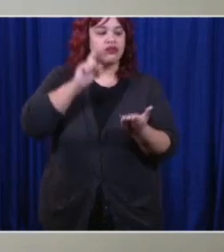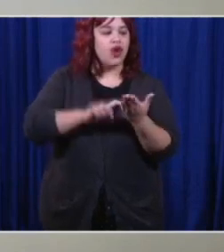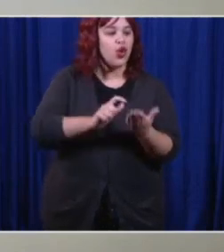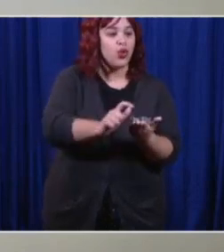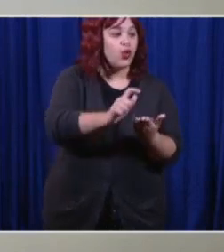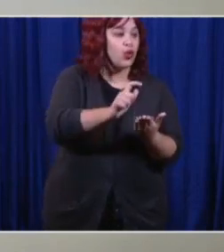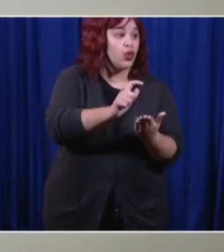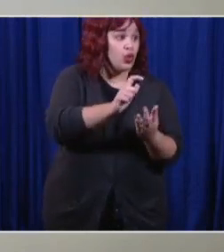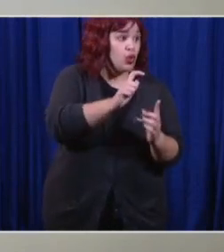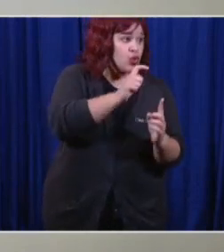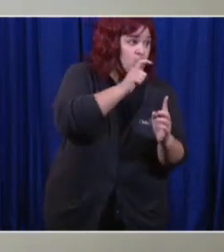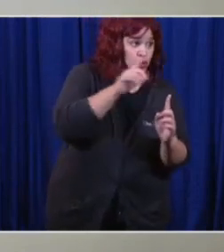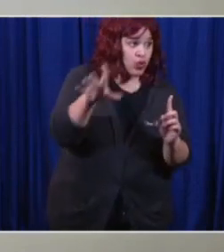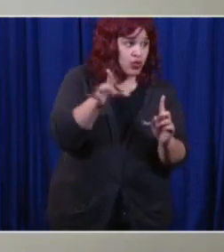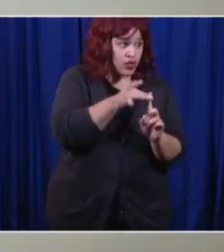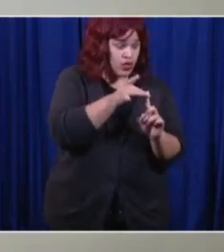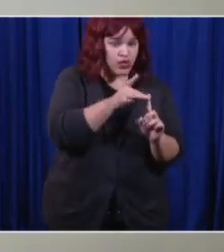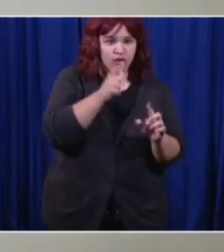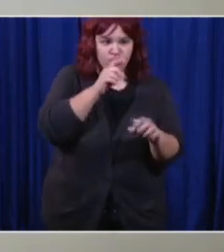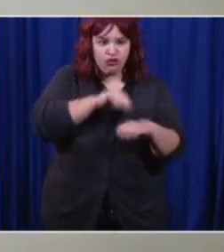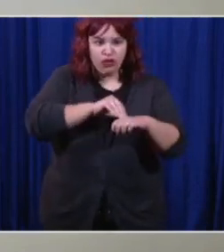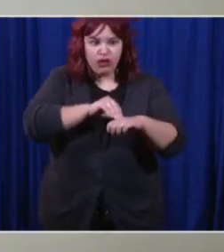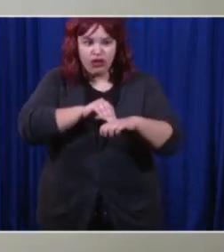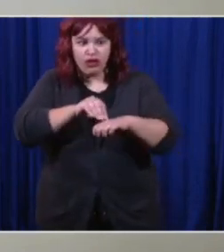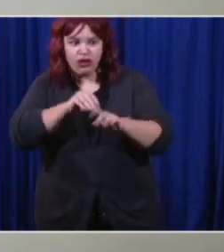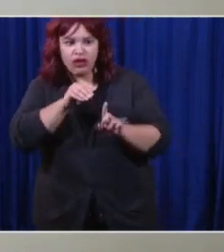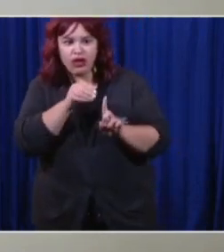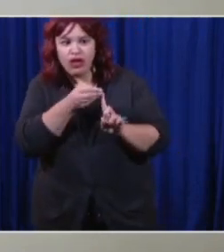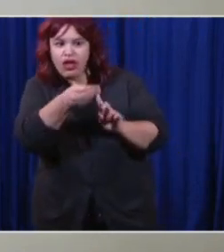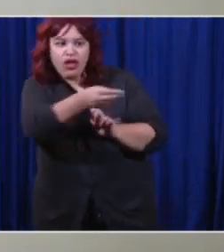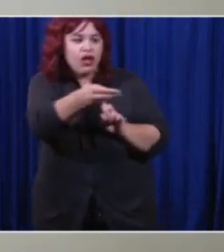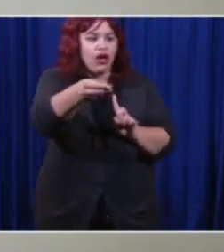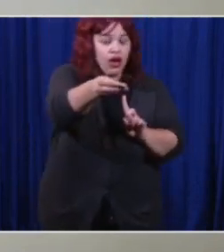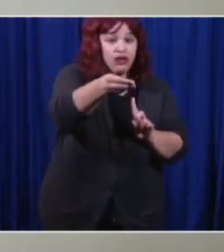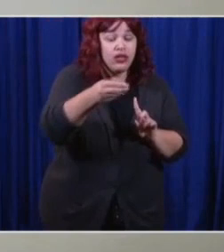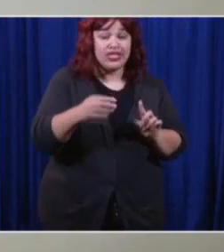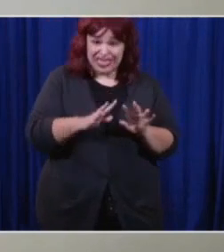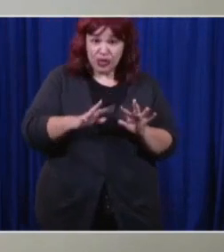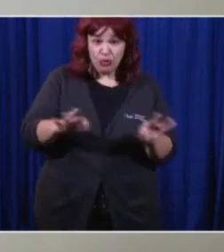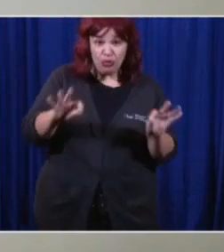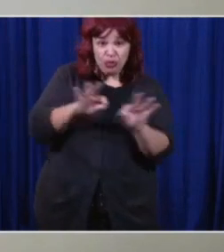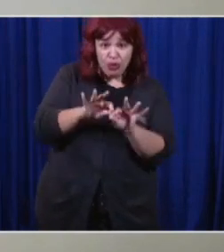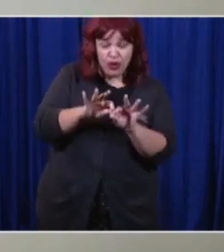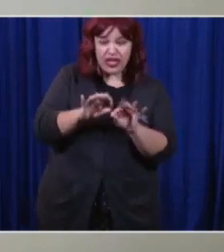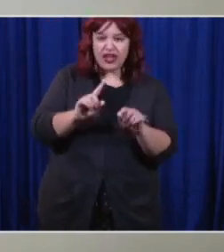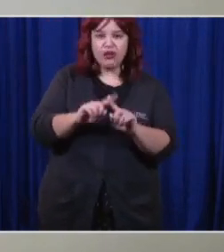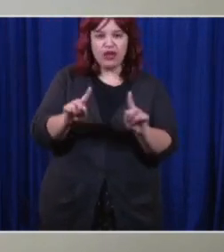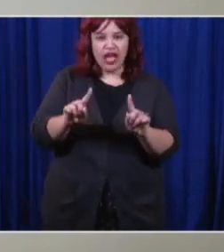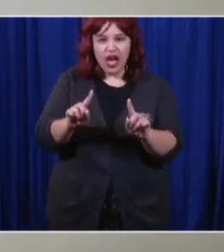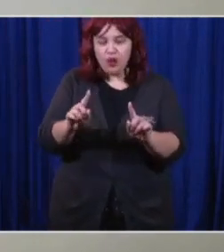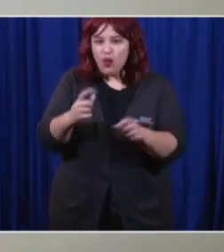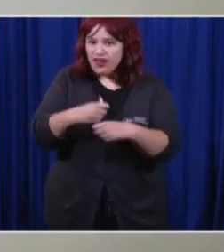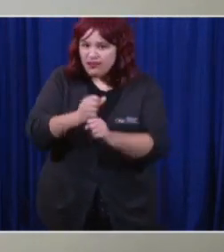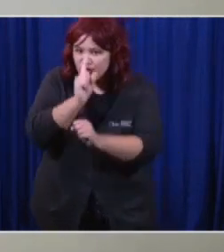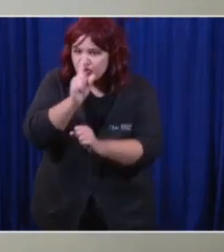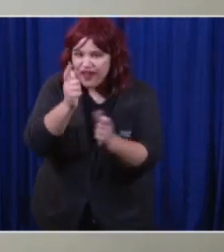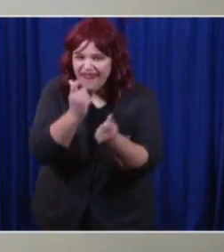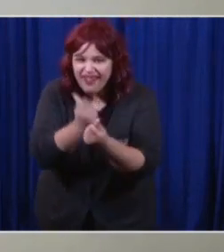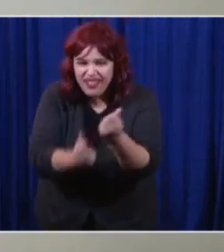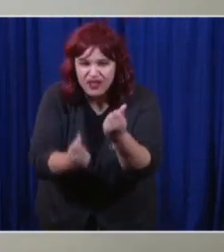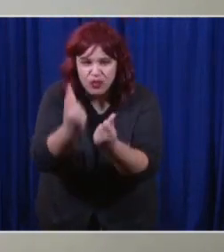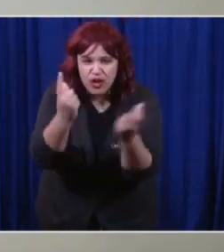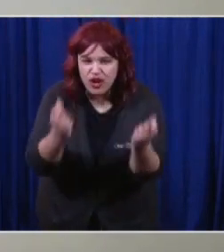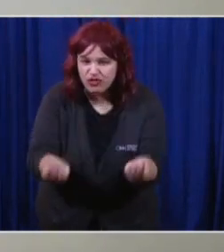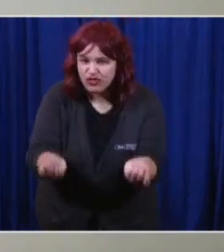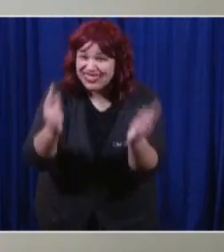contact tracing is important. But I think one of the things we want to make sure that everybody hears loud and clear, we have done this in